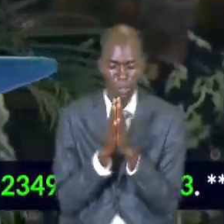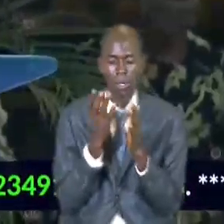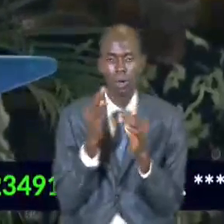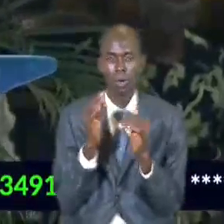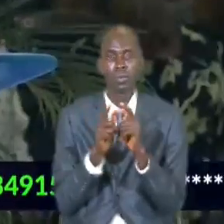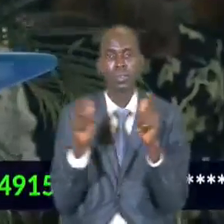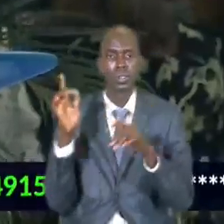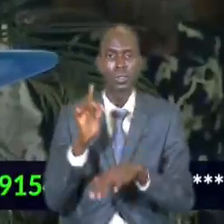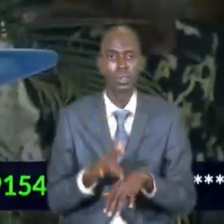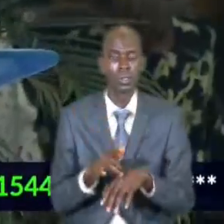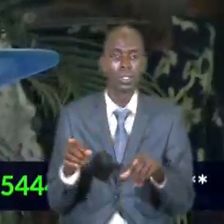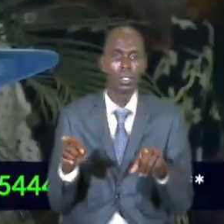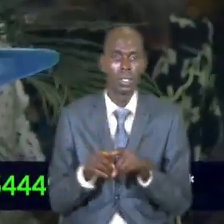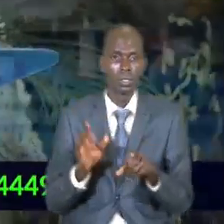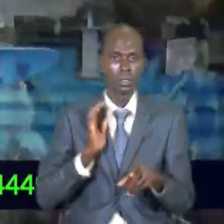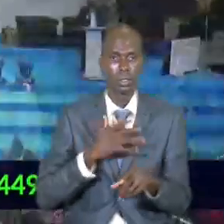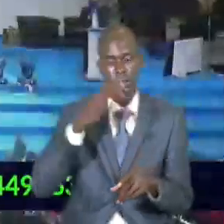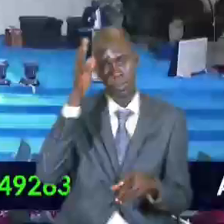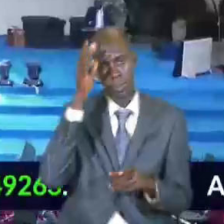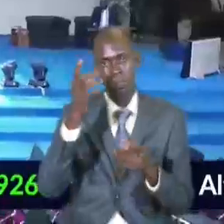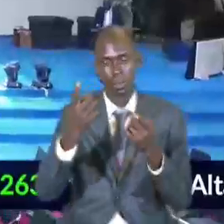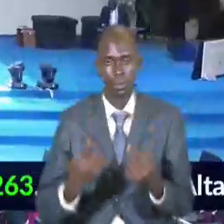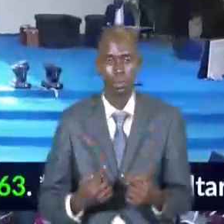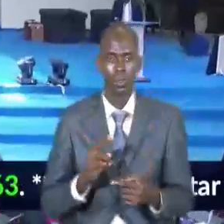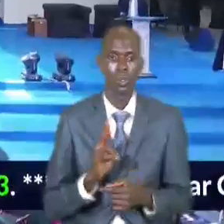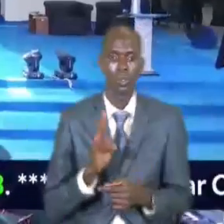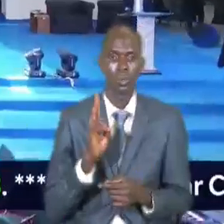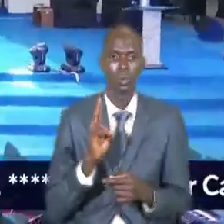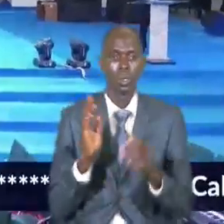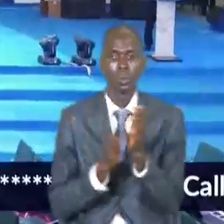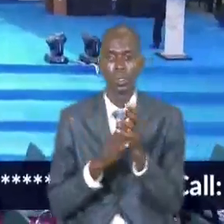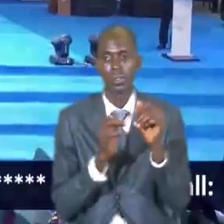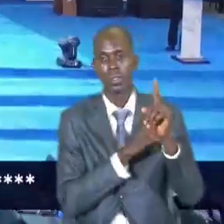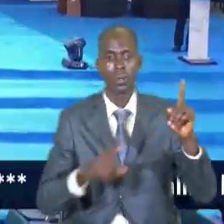the GS is coming. Praise the Lord.